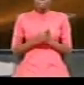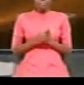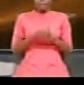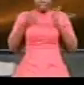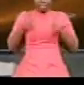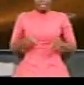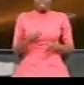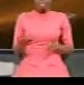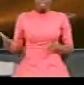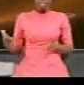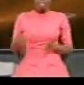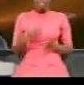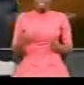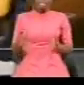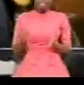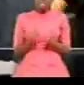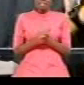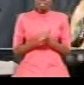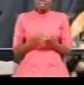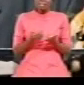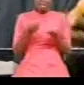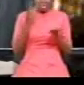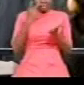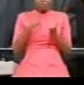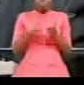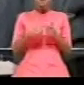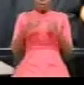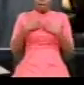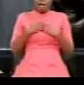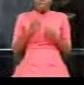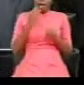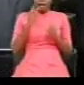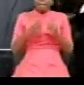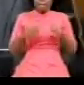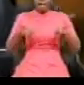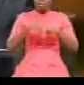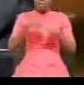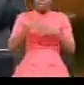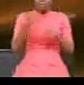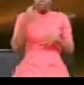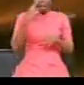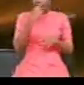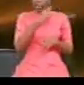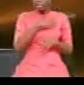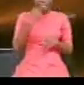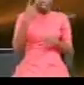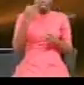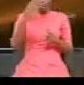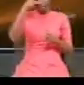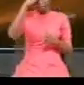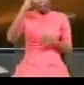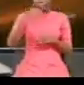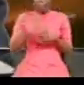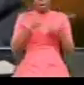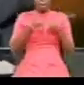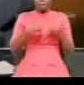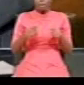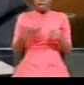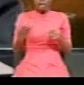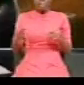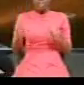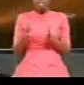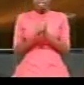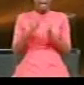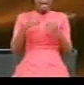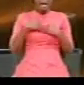things, things that seem to have value in the eyes and the sight of men, but things that have